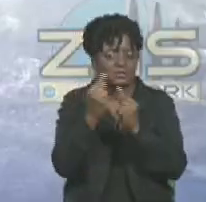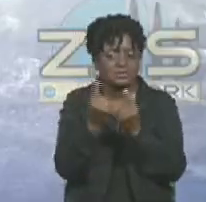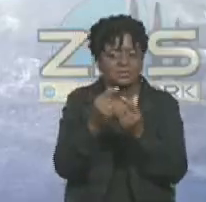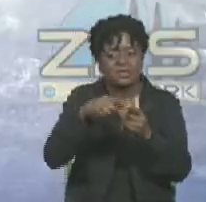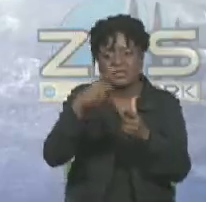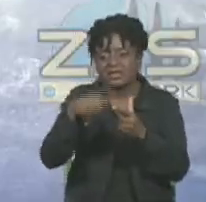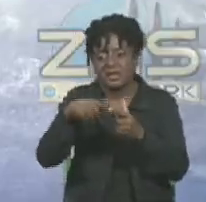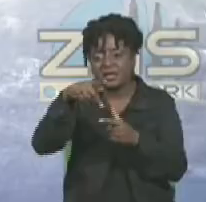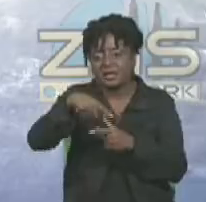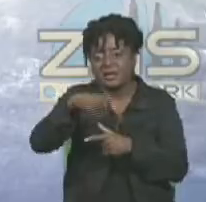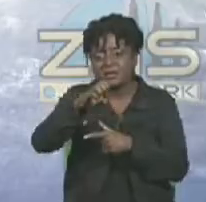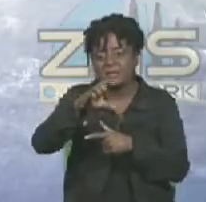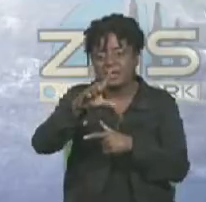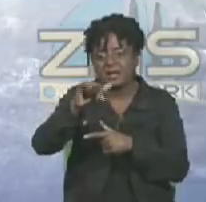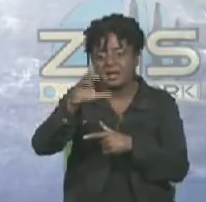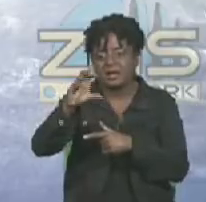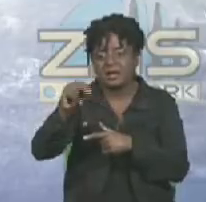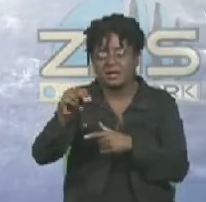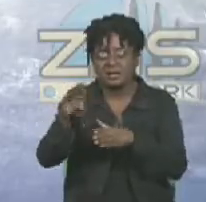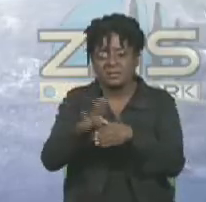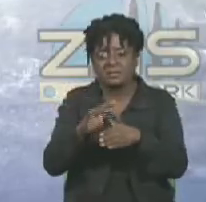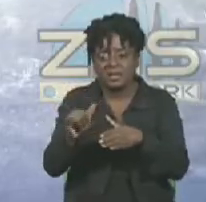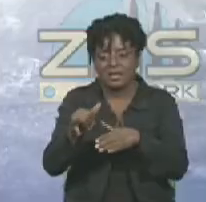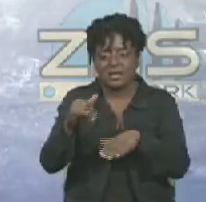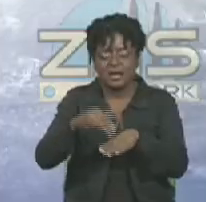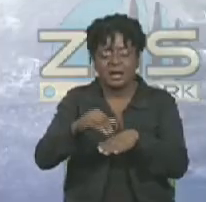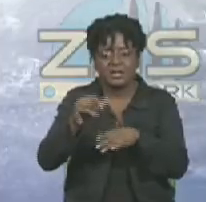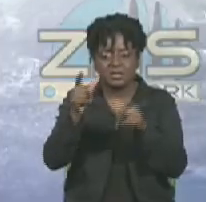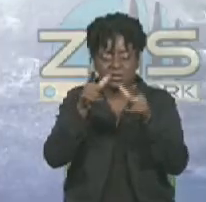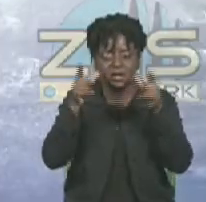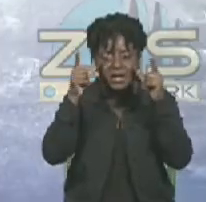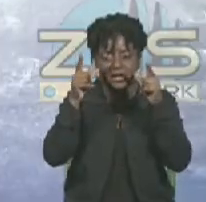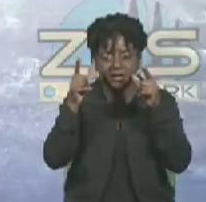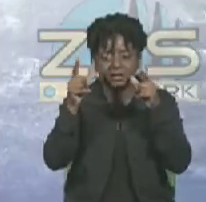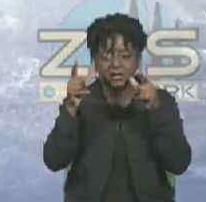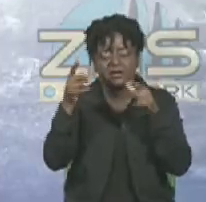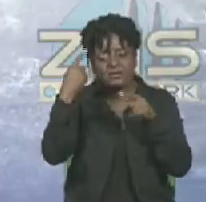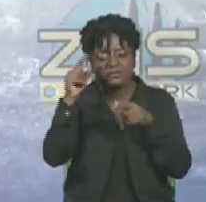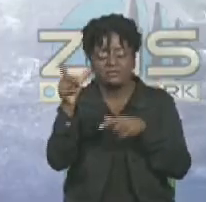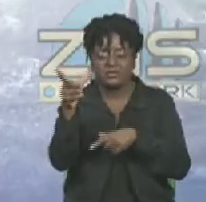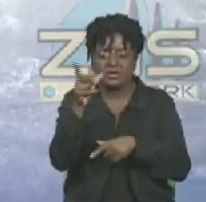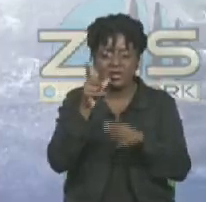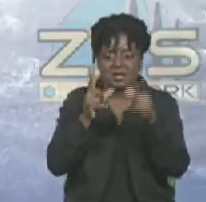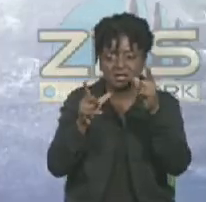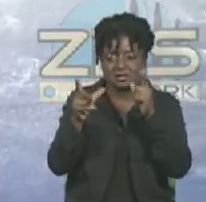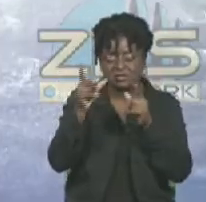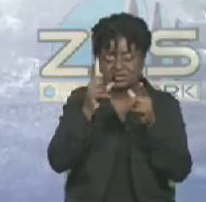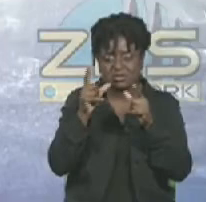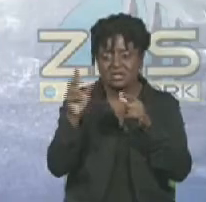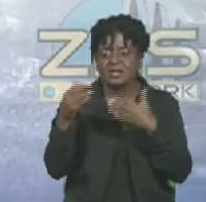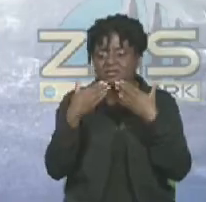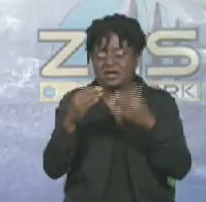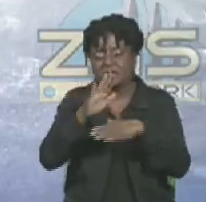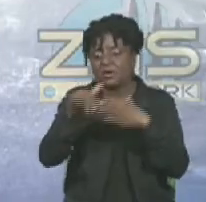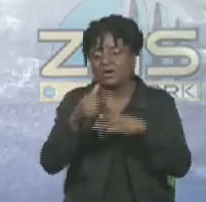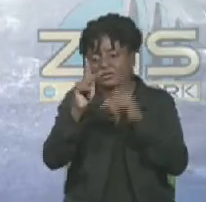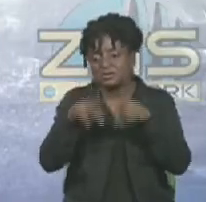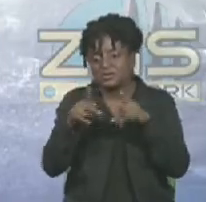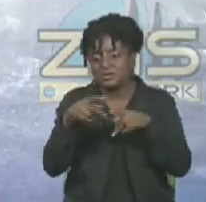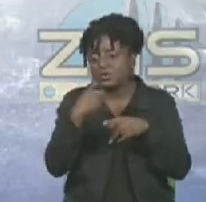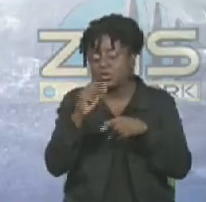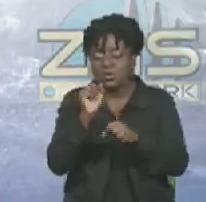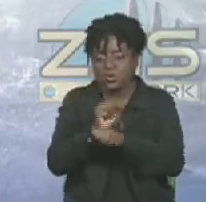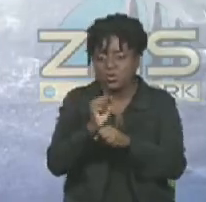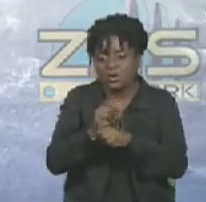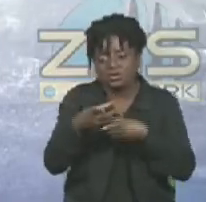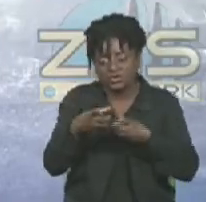Bay Resort in Lucaya that welcomed the government delegation for lunch. Prime Minister Minnis used the opportunity to thank all officials who worked tirelessly